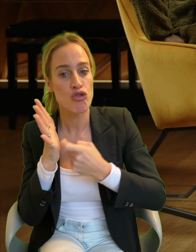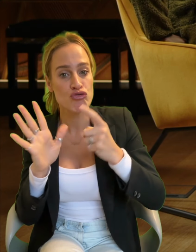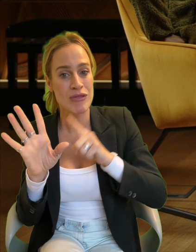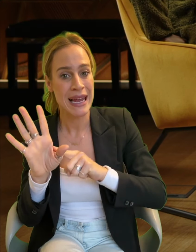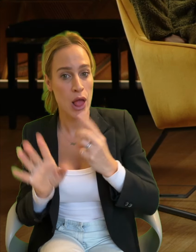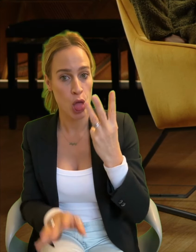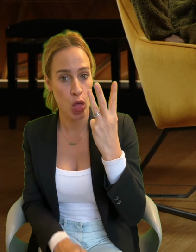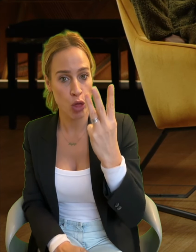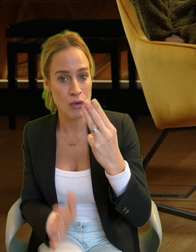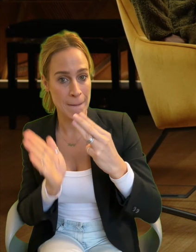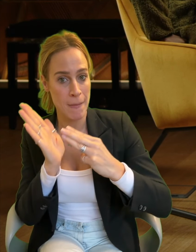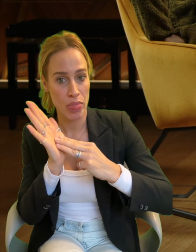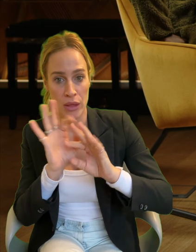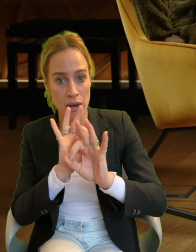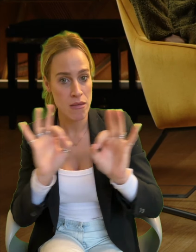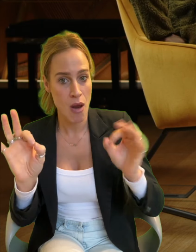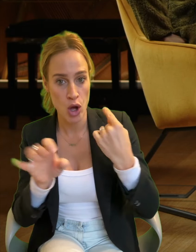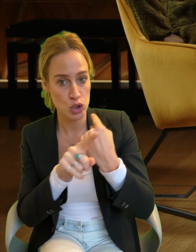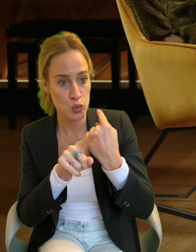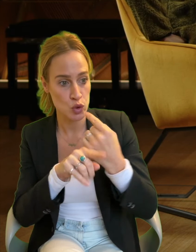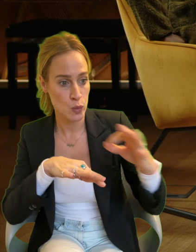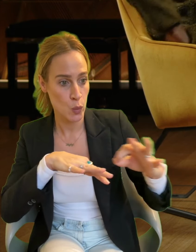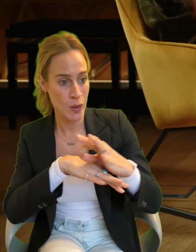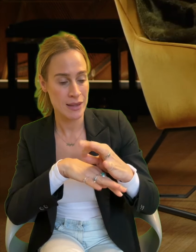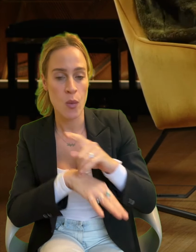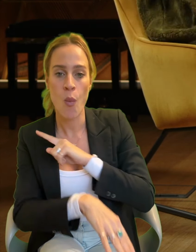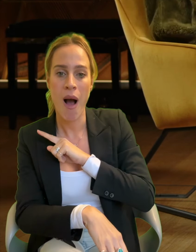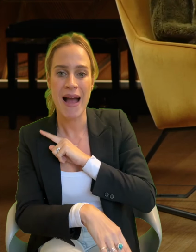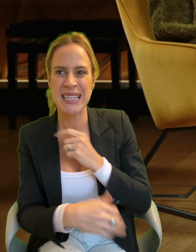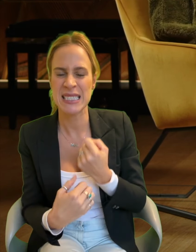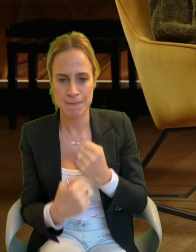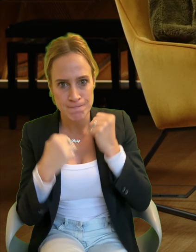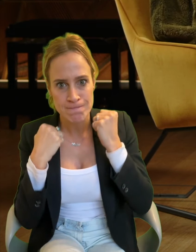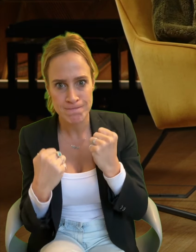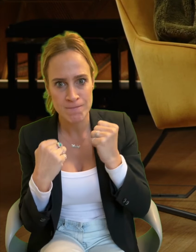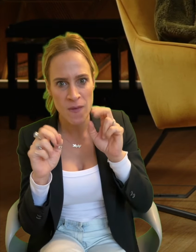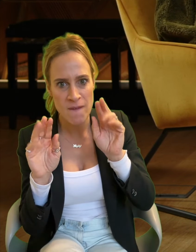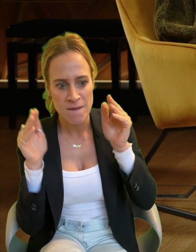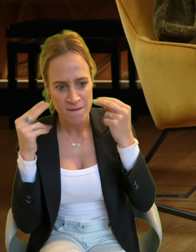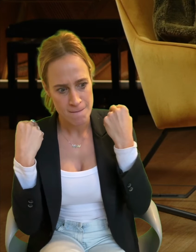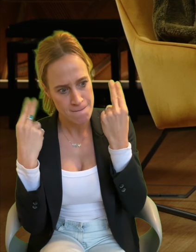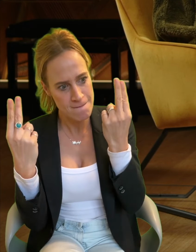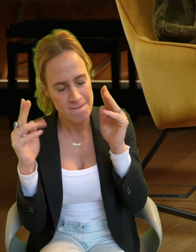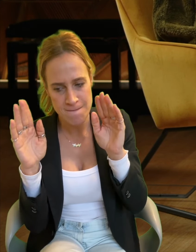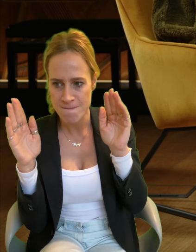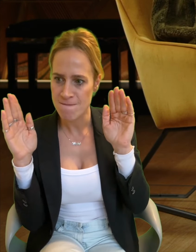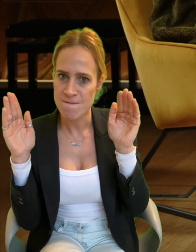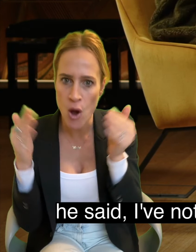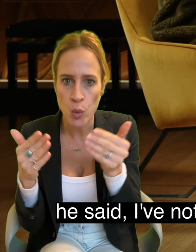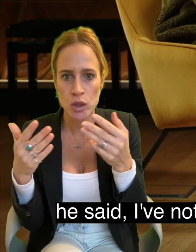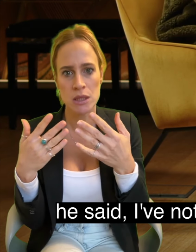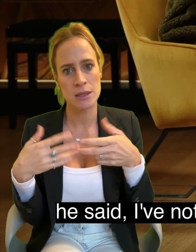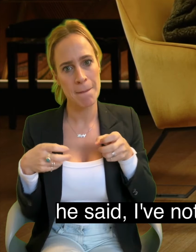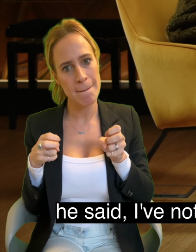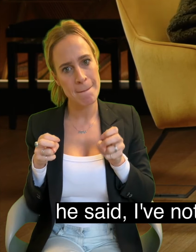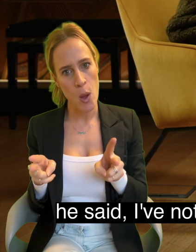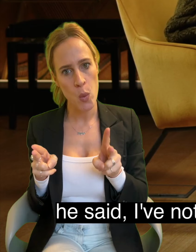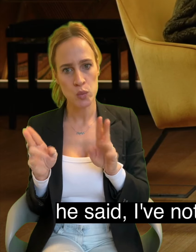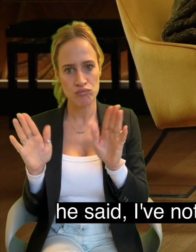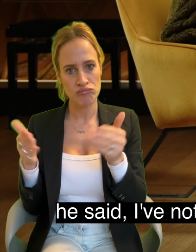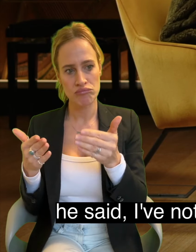Like, Why? because he's in beast mode. But then, the interview, he